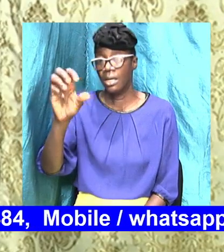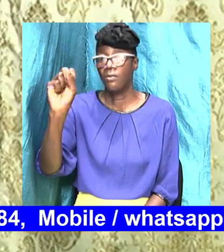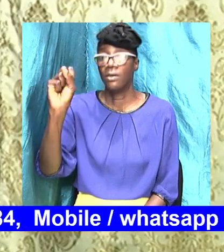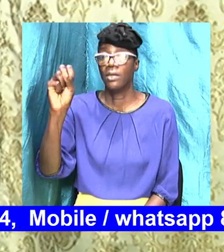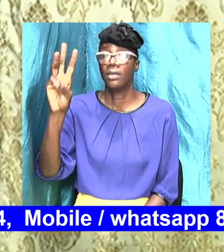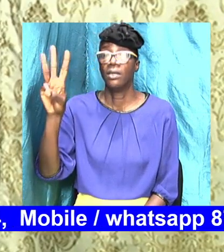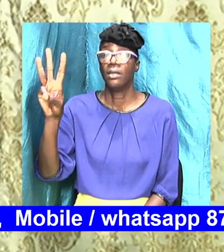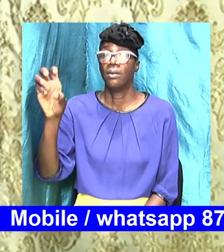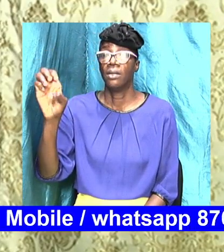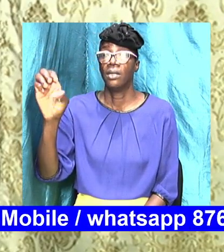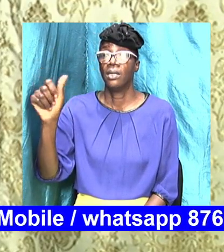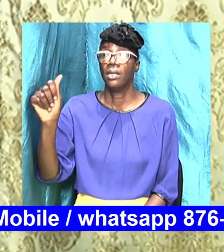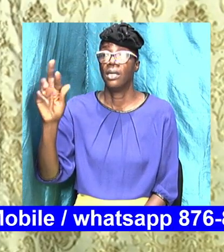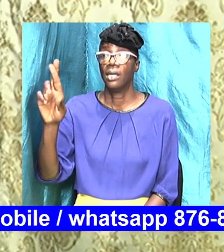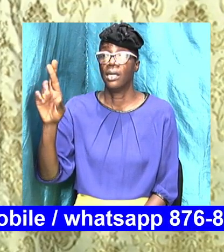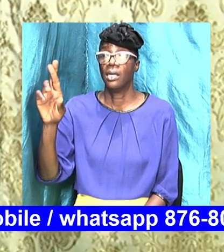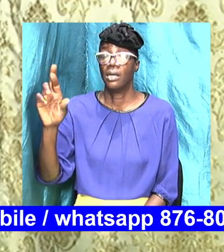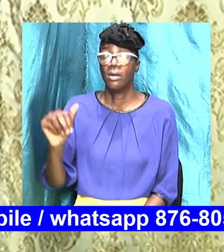And without